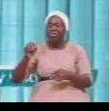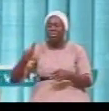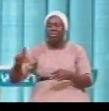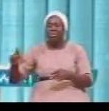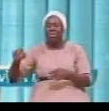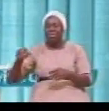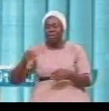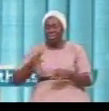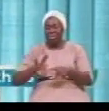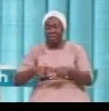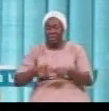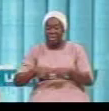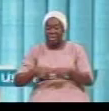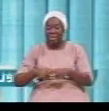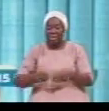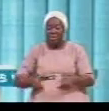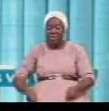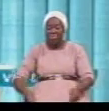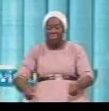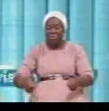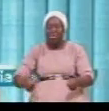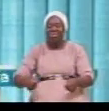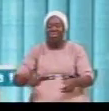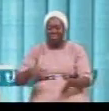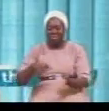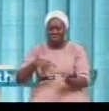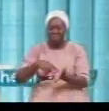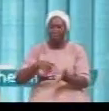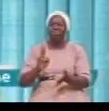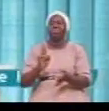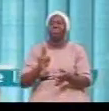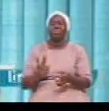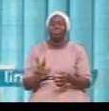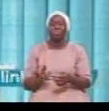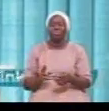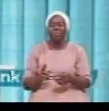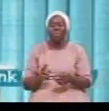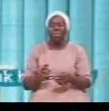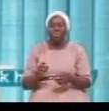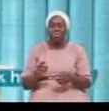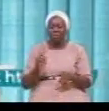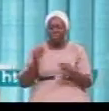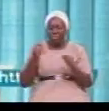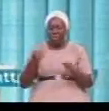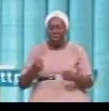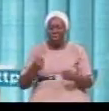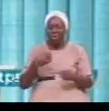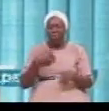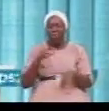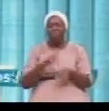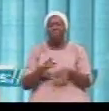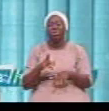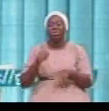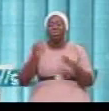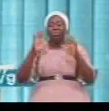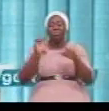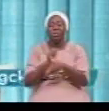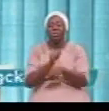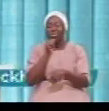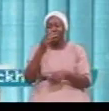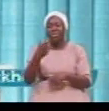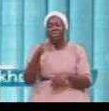done. Test yourself. The power has touched you already. There's no doubt about that. The miracle is there in your